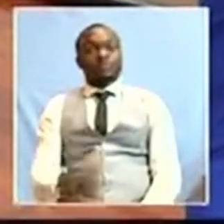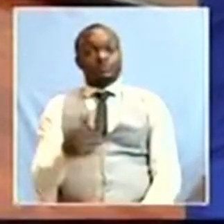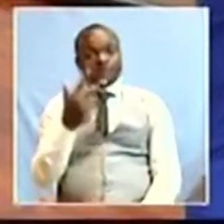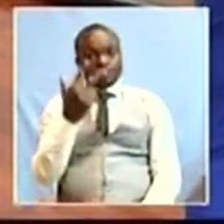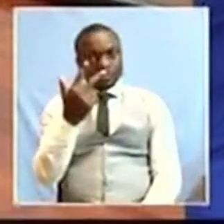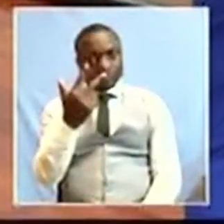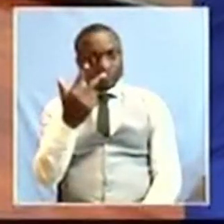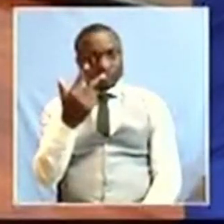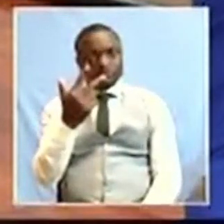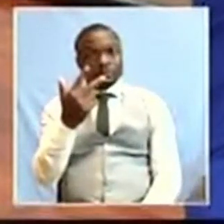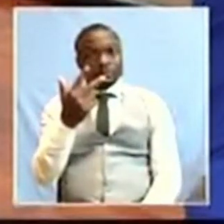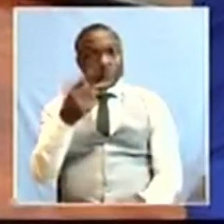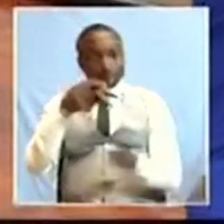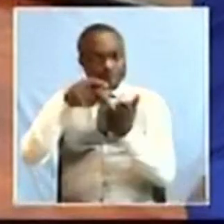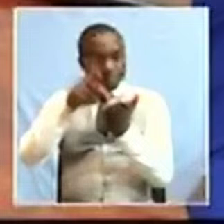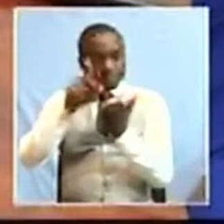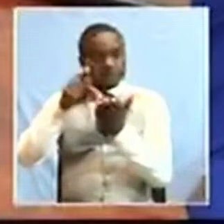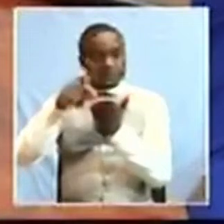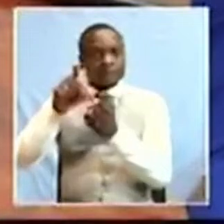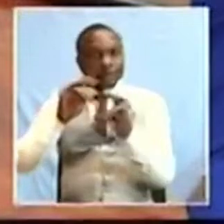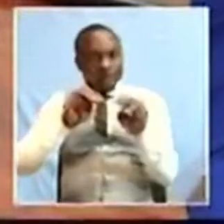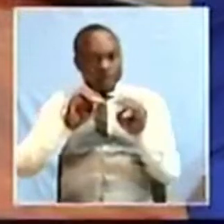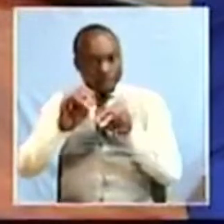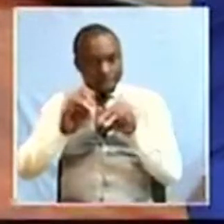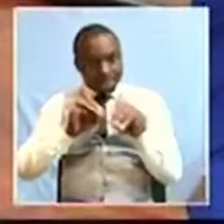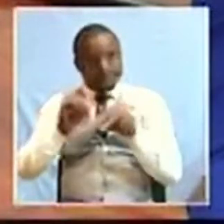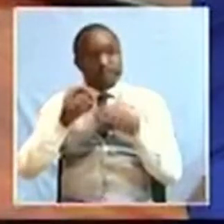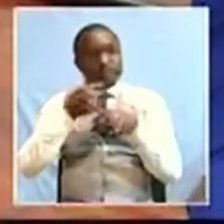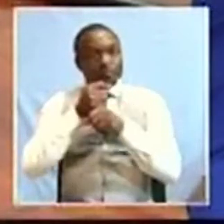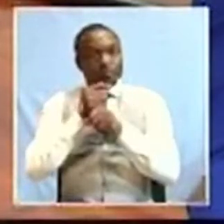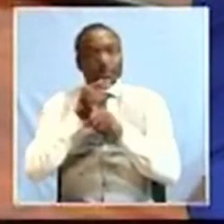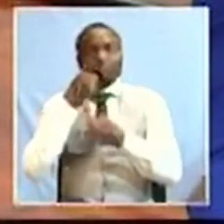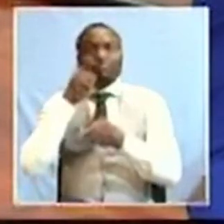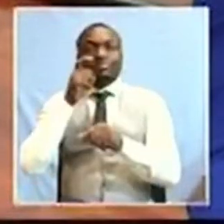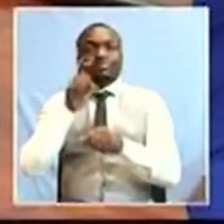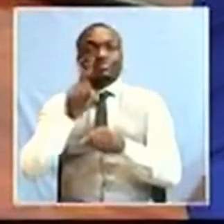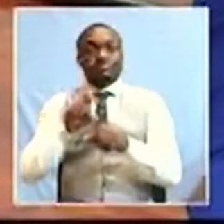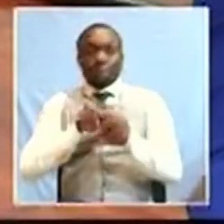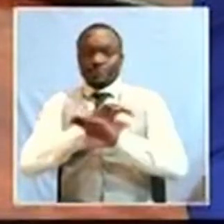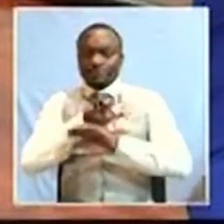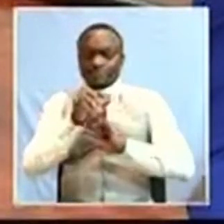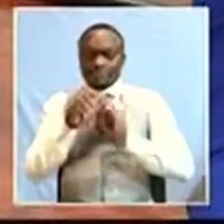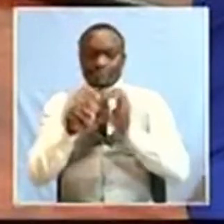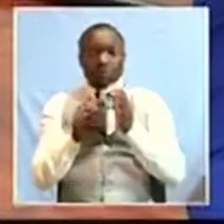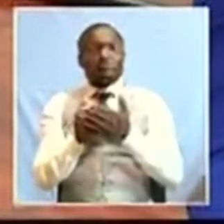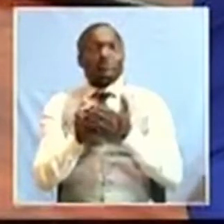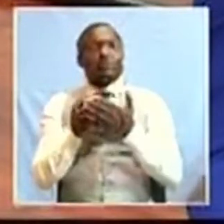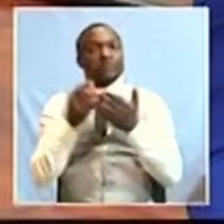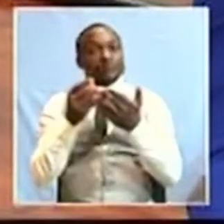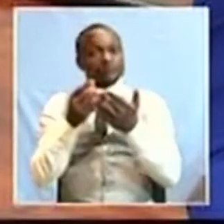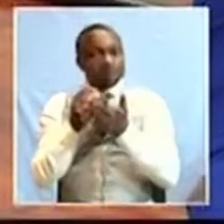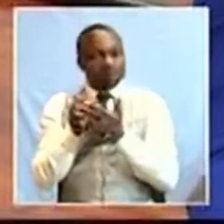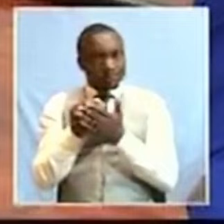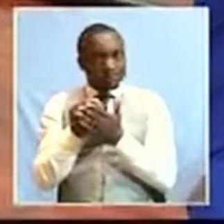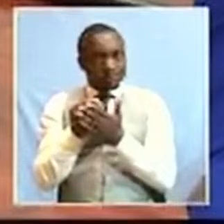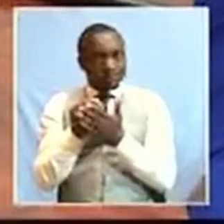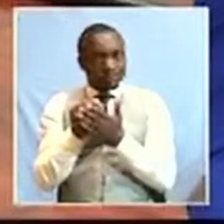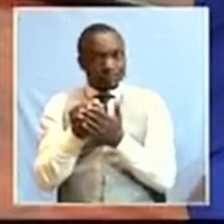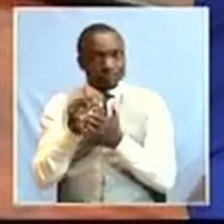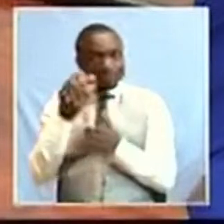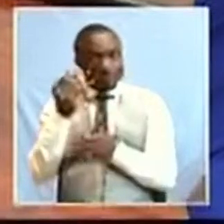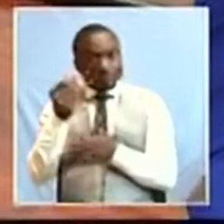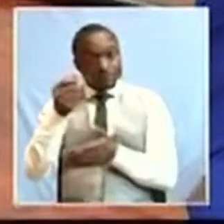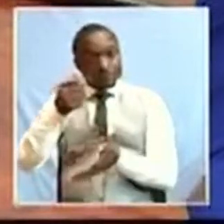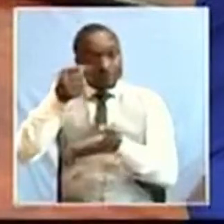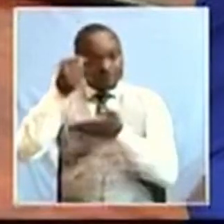3. Permits. Management has made it mandatory that all amounts included in the budgets